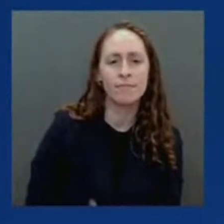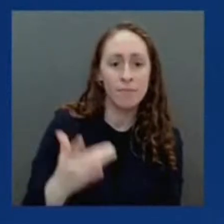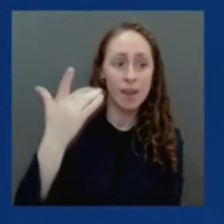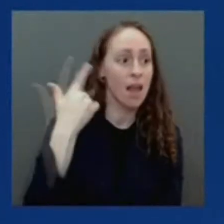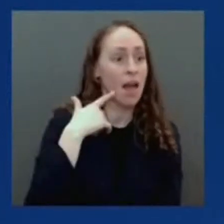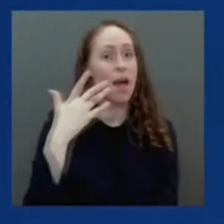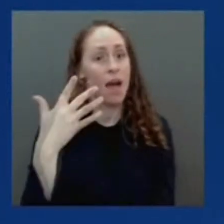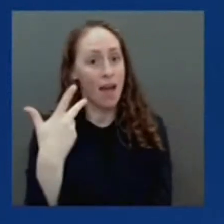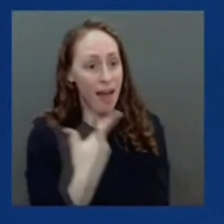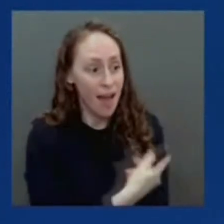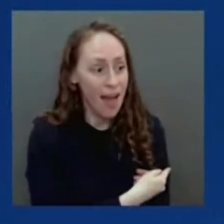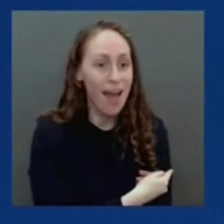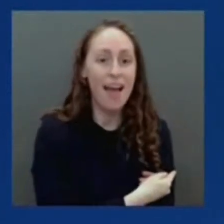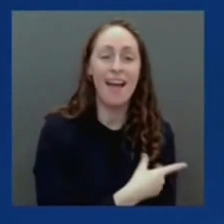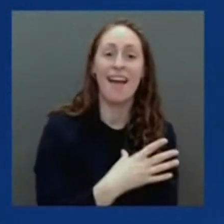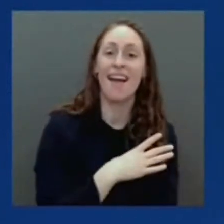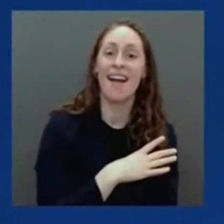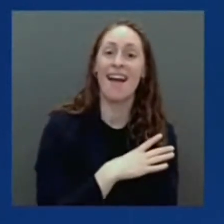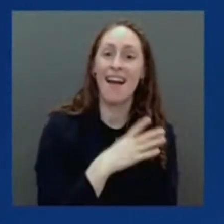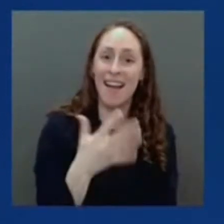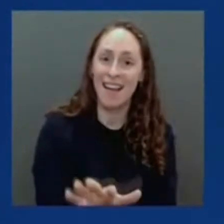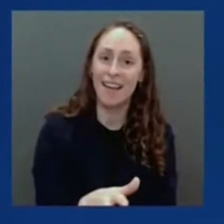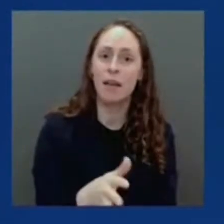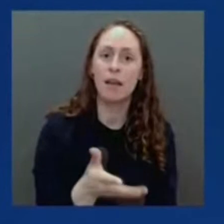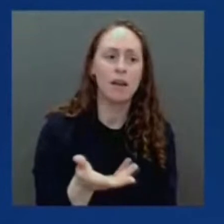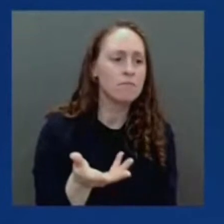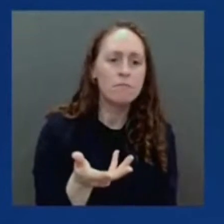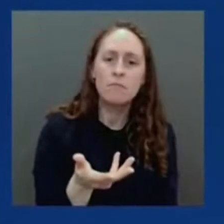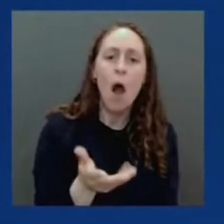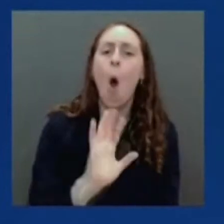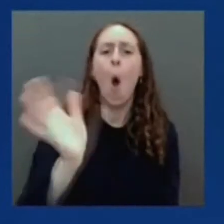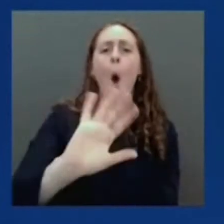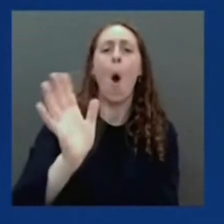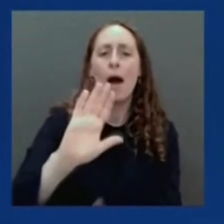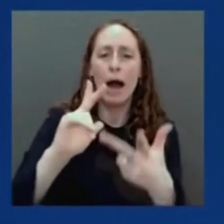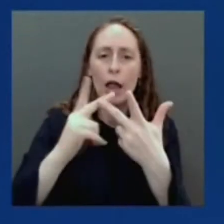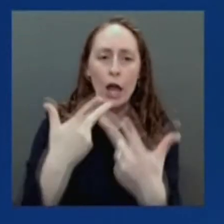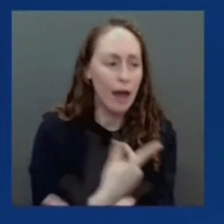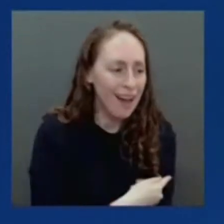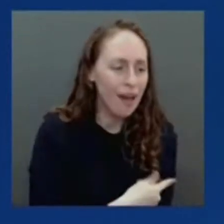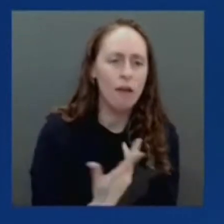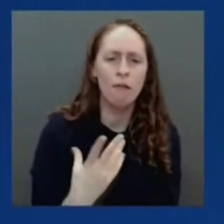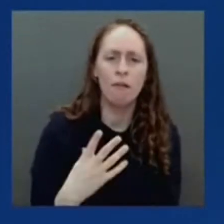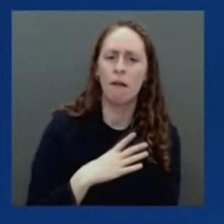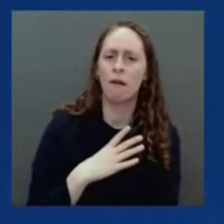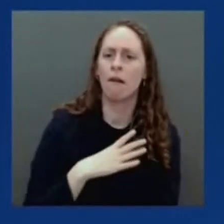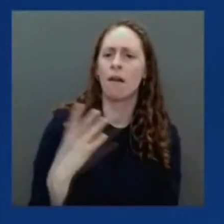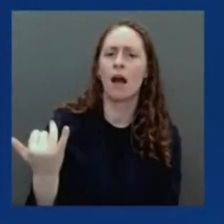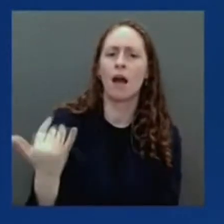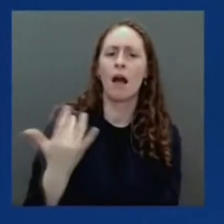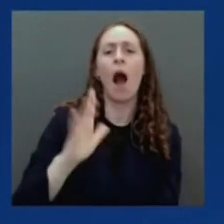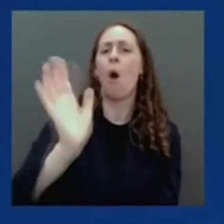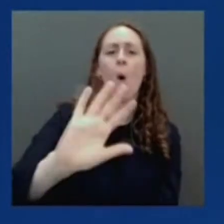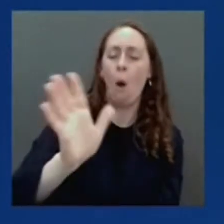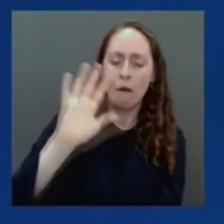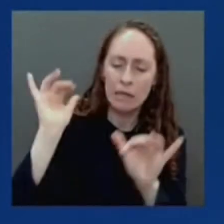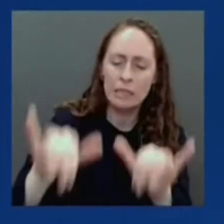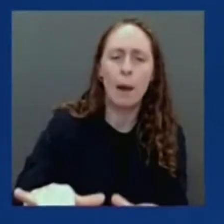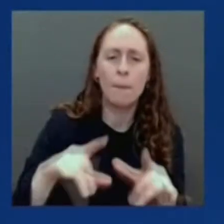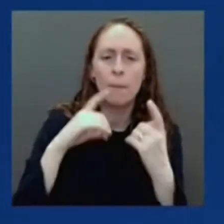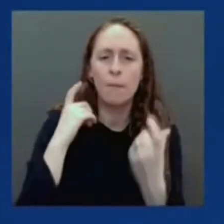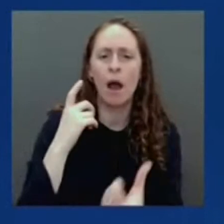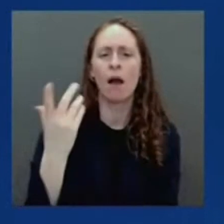wear your mask to protect people who aren't vaccinated. Is there a sense yet that you can offer the American public, based upon your studies, based upon what you now know about